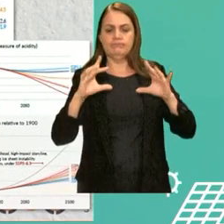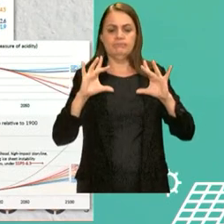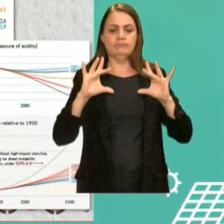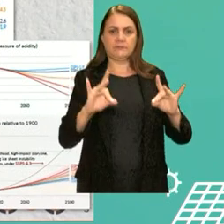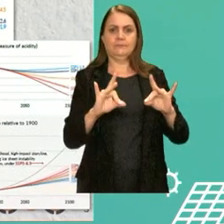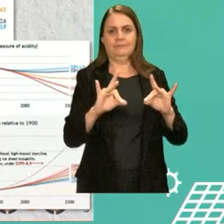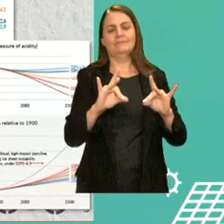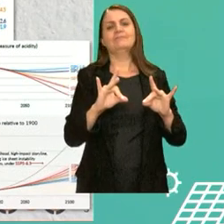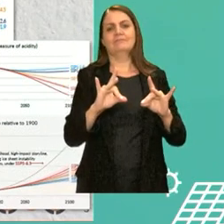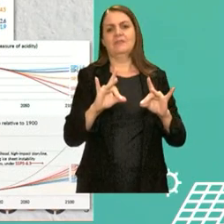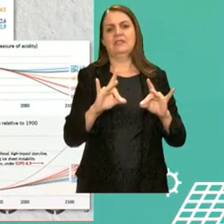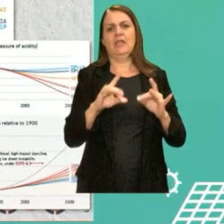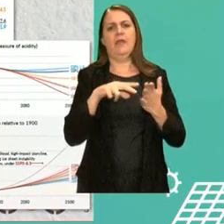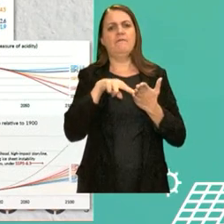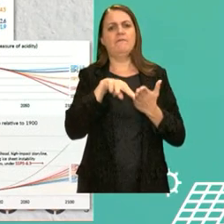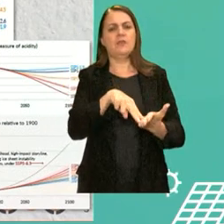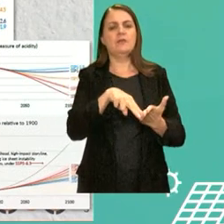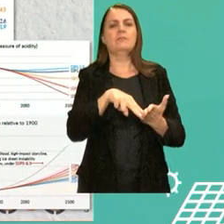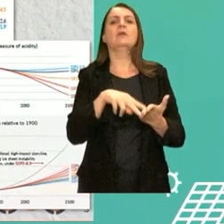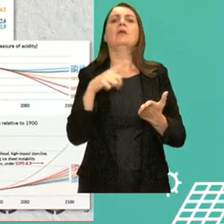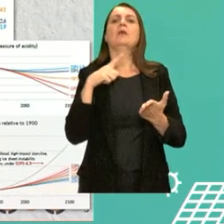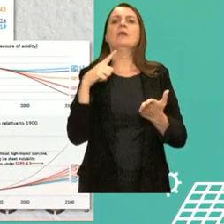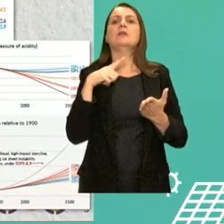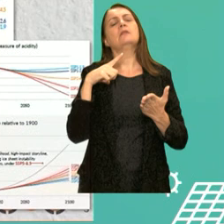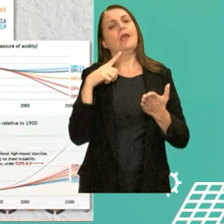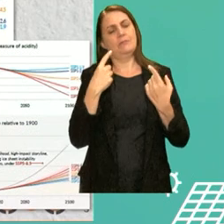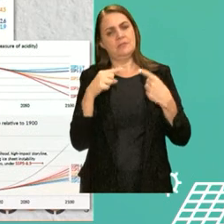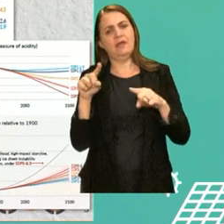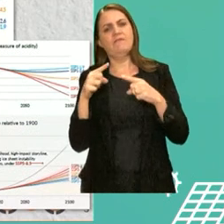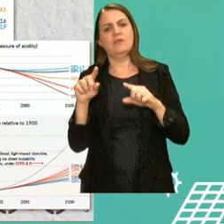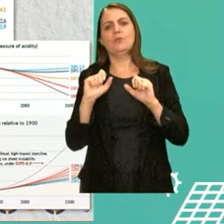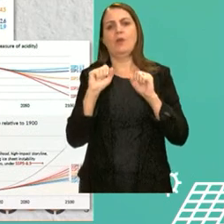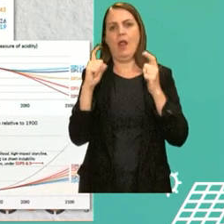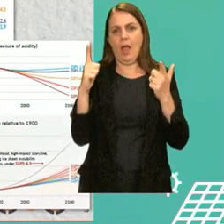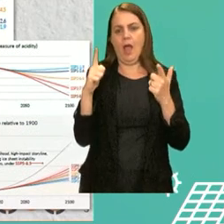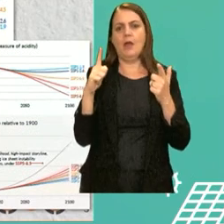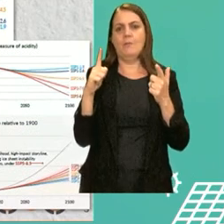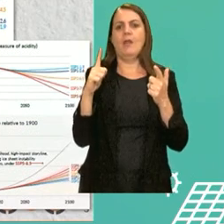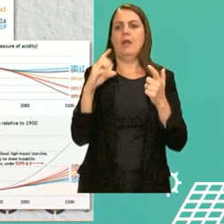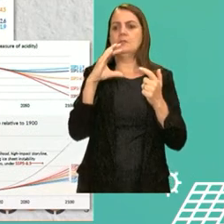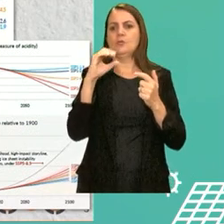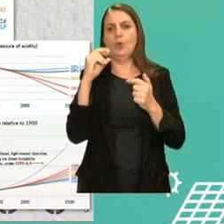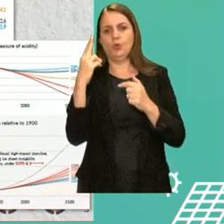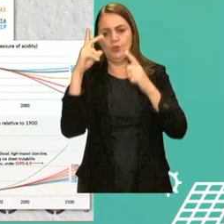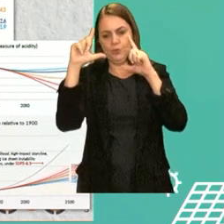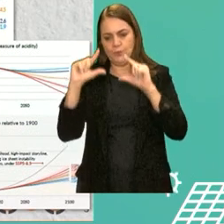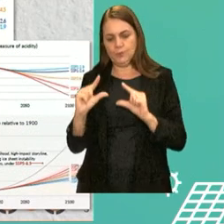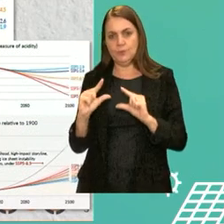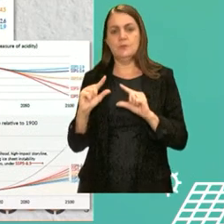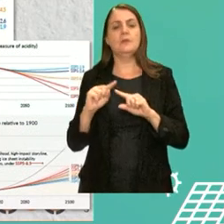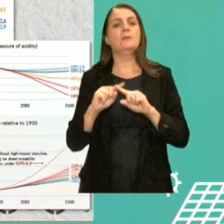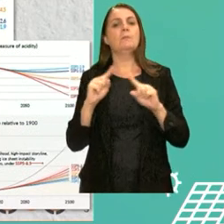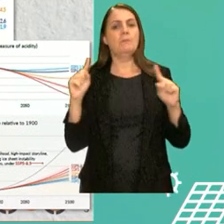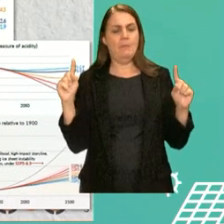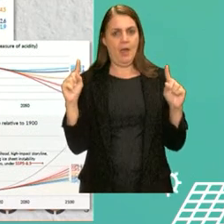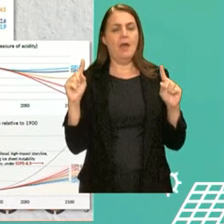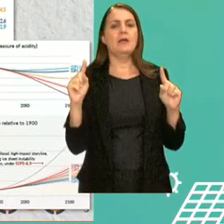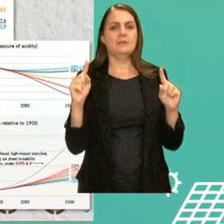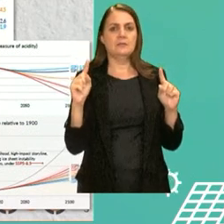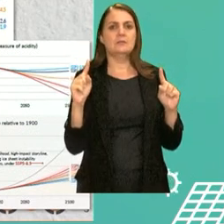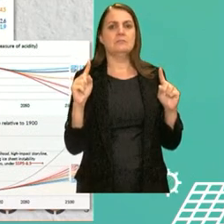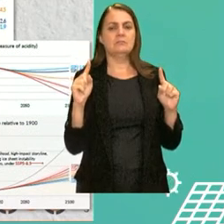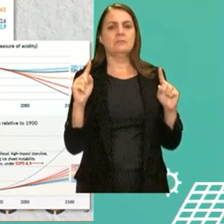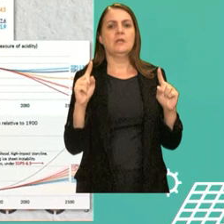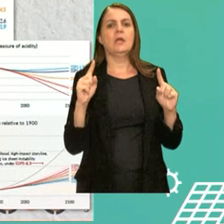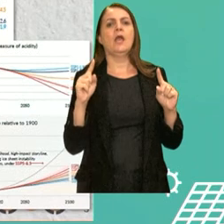compliant product, or if you allow me to say, and trying to meet this